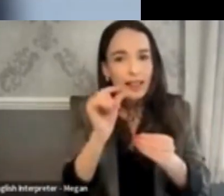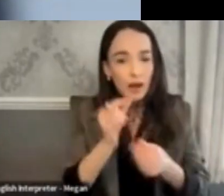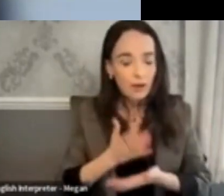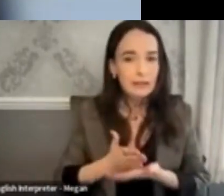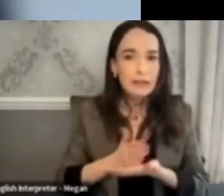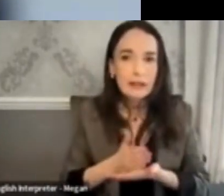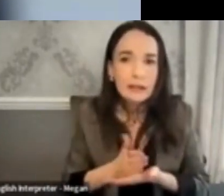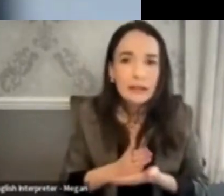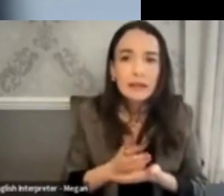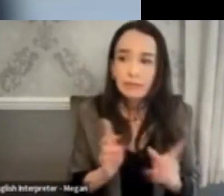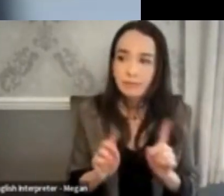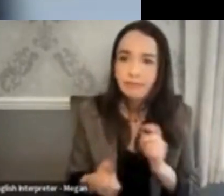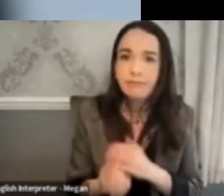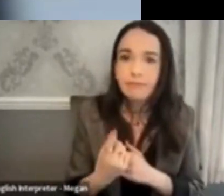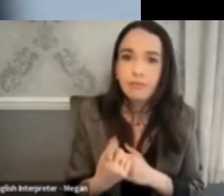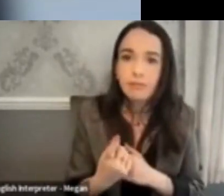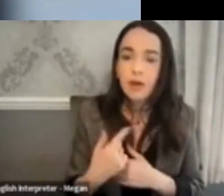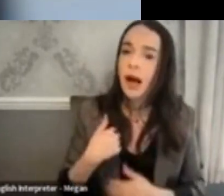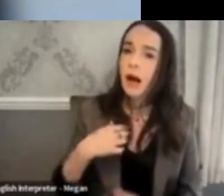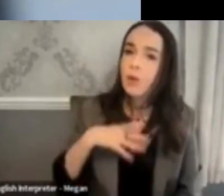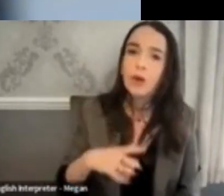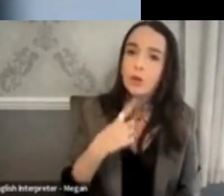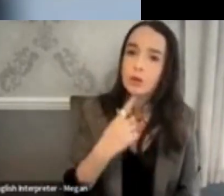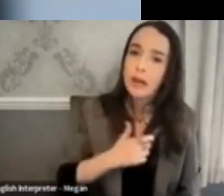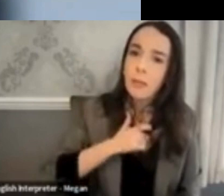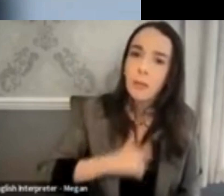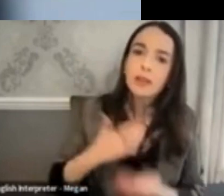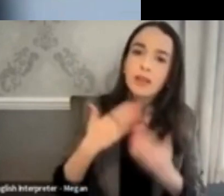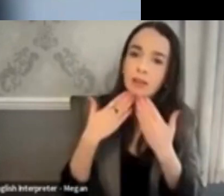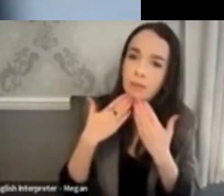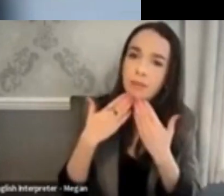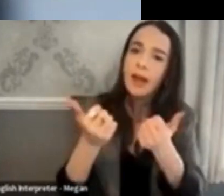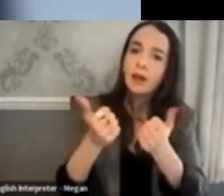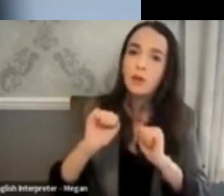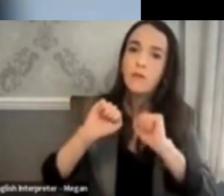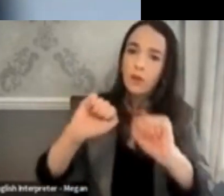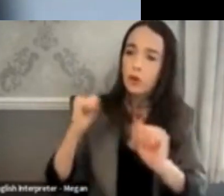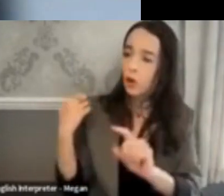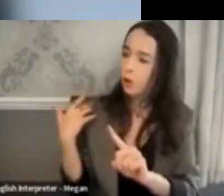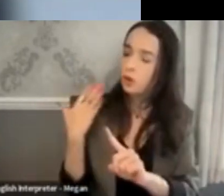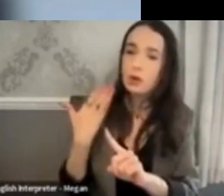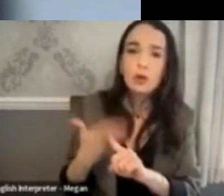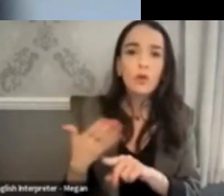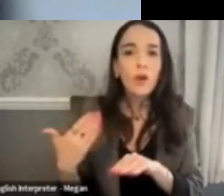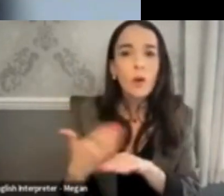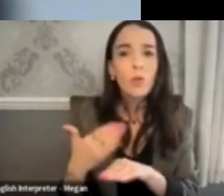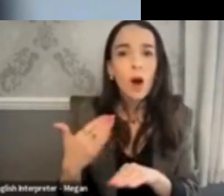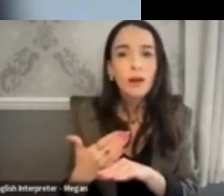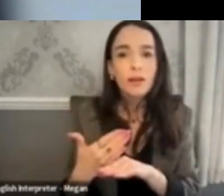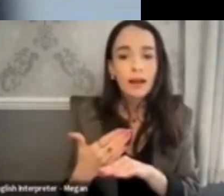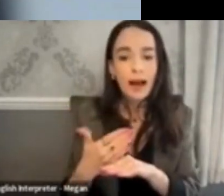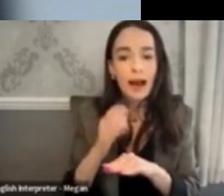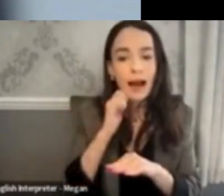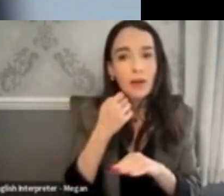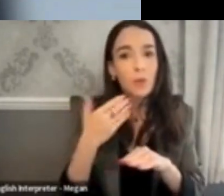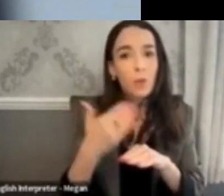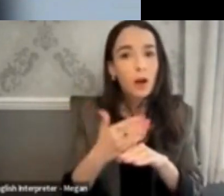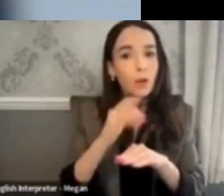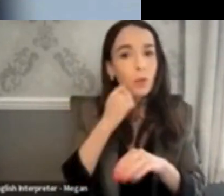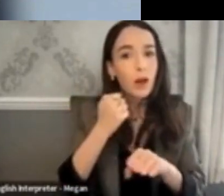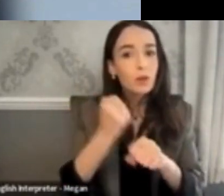thanks for all the work you've done to date, and indeed the work in the coming months to get us to September, to the September